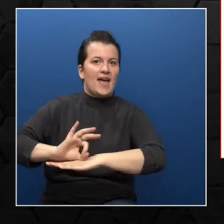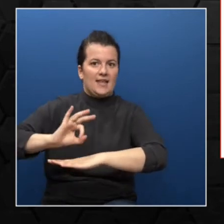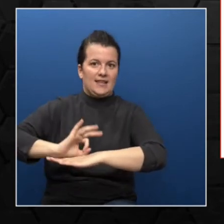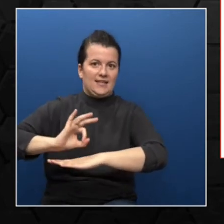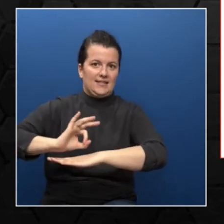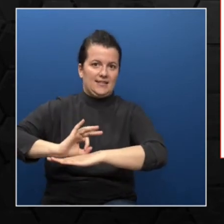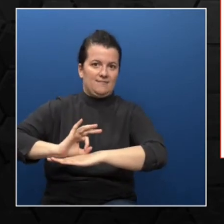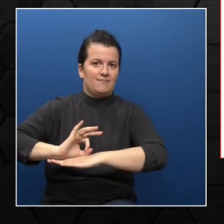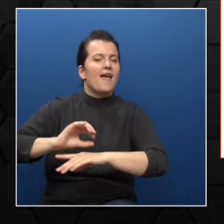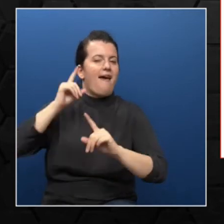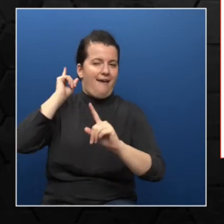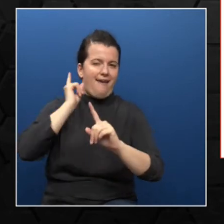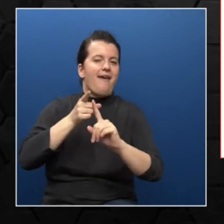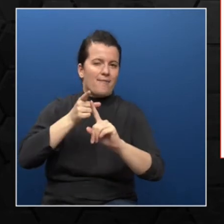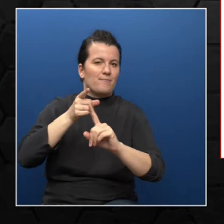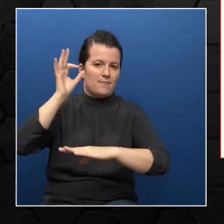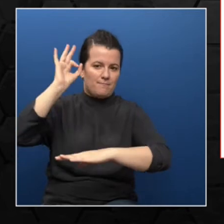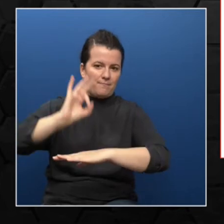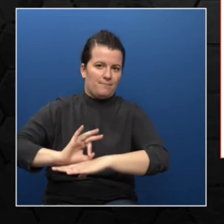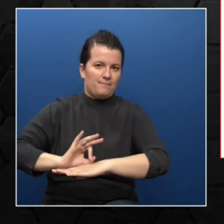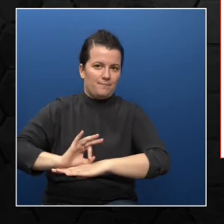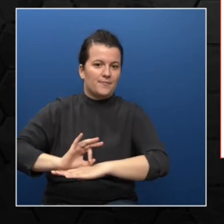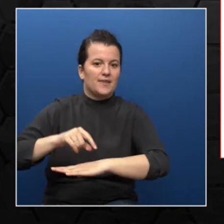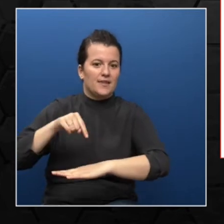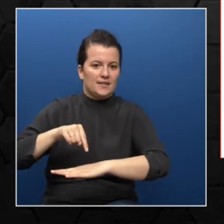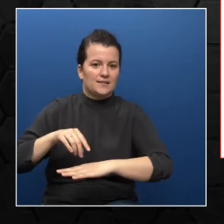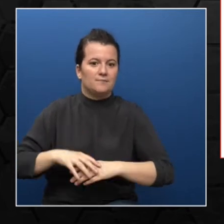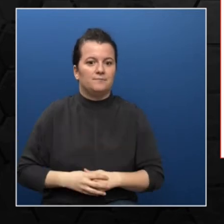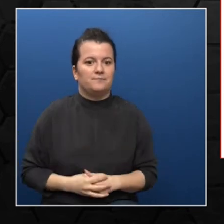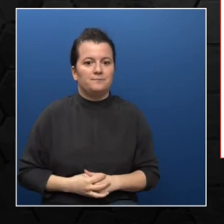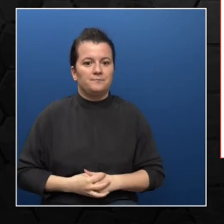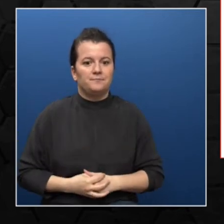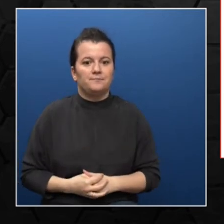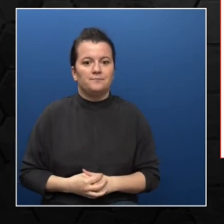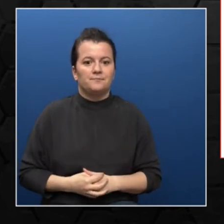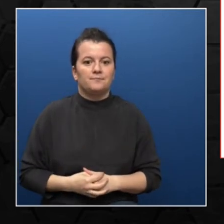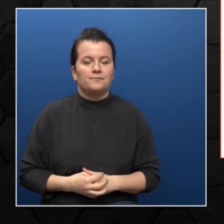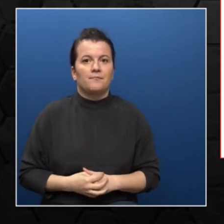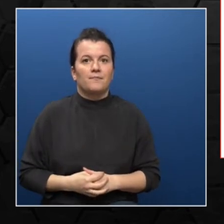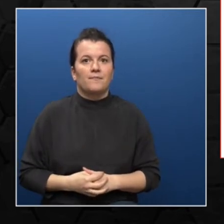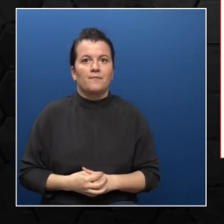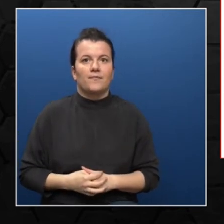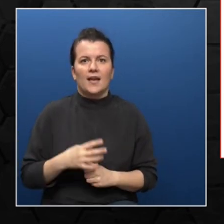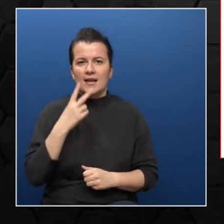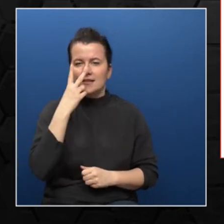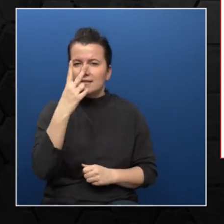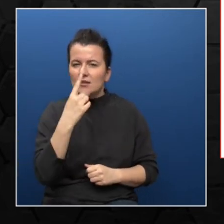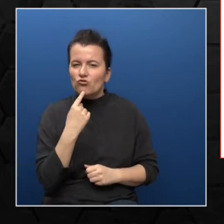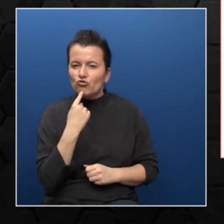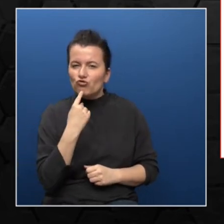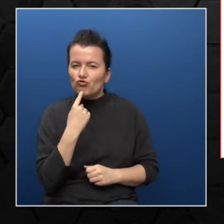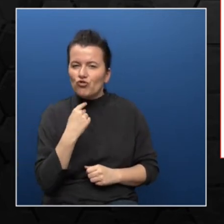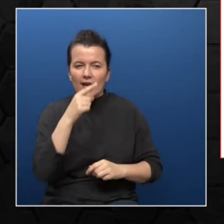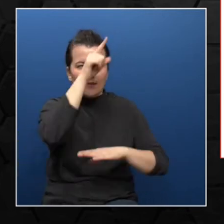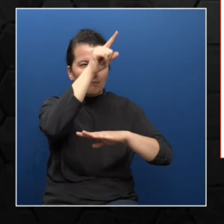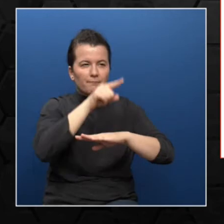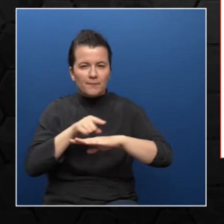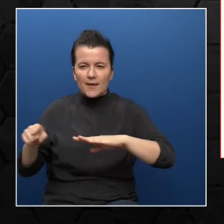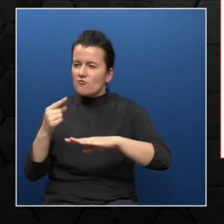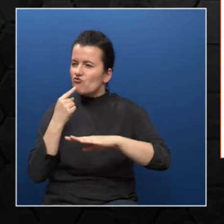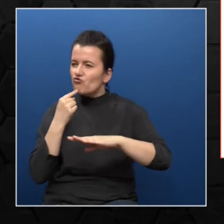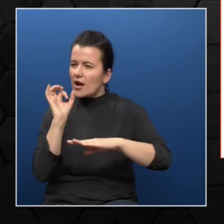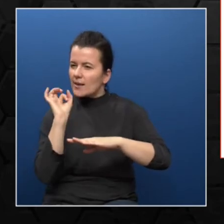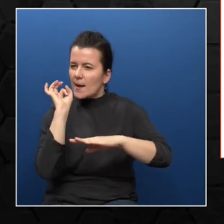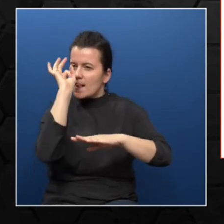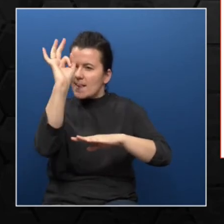to reach. And so as you can see, there's a small red dot at the center of the graph, and then you can see